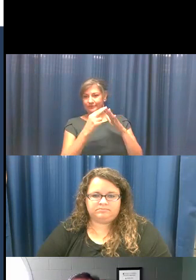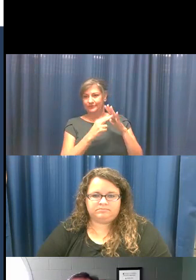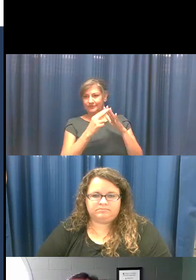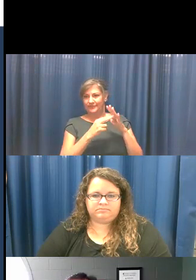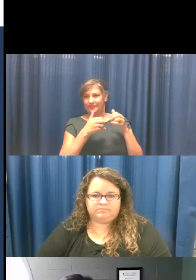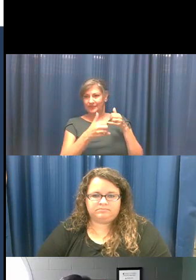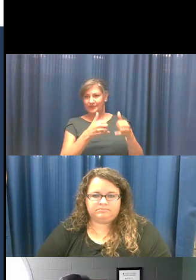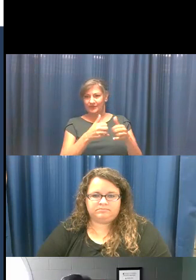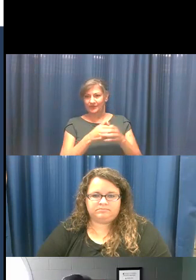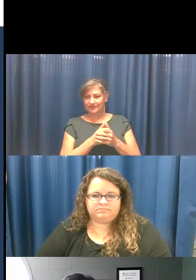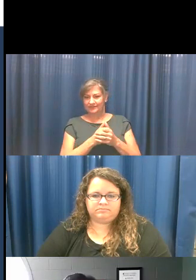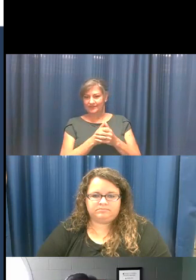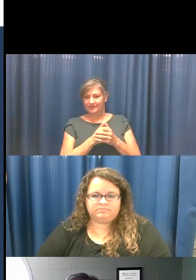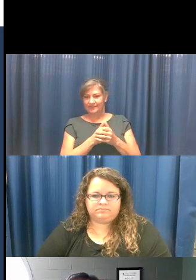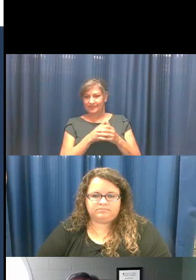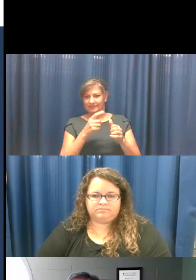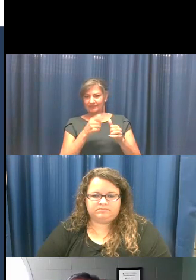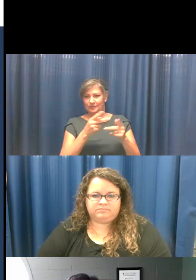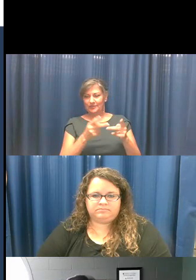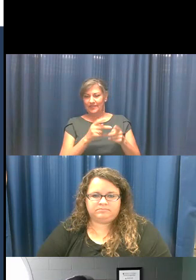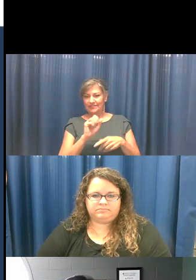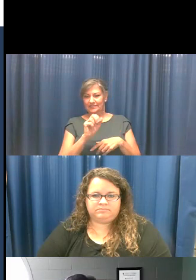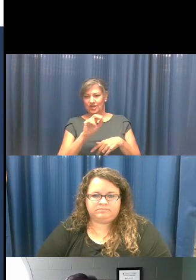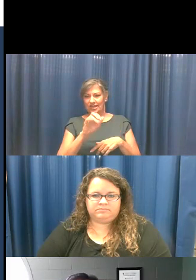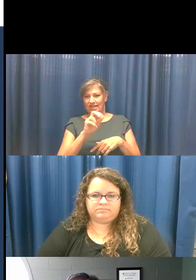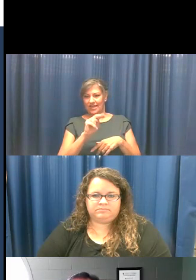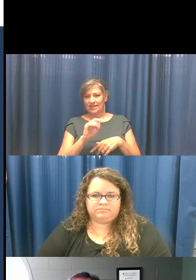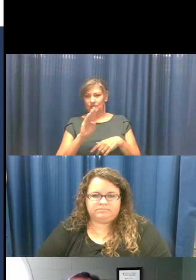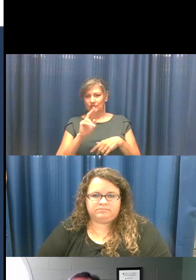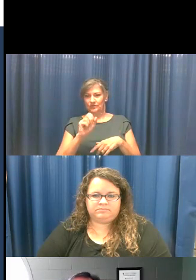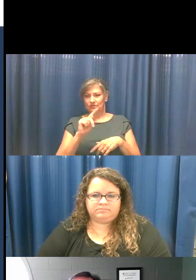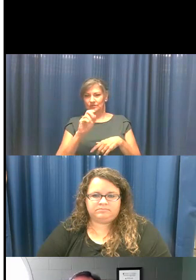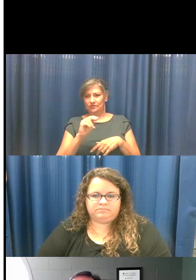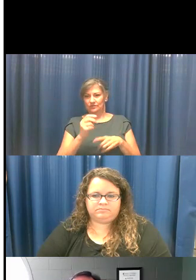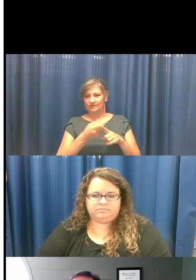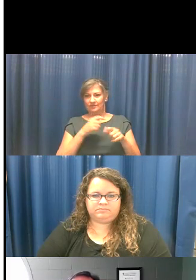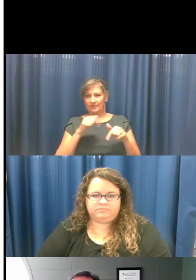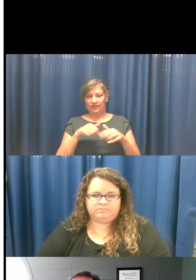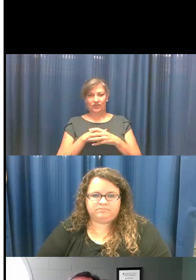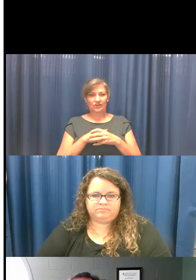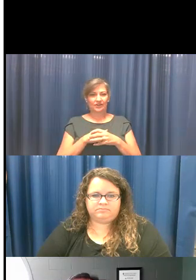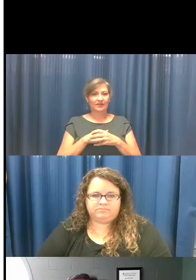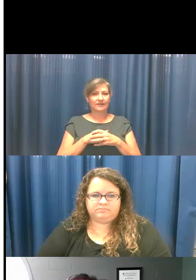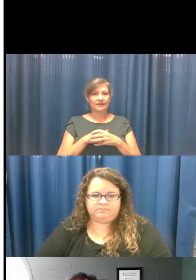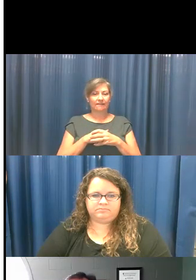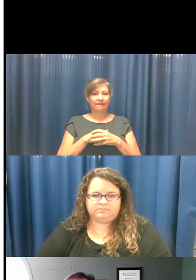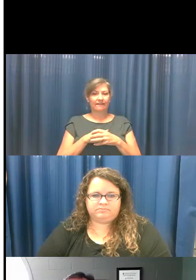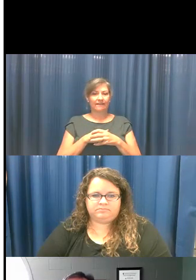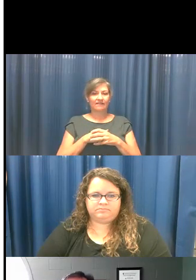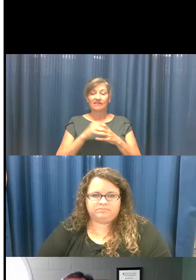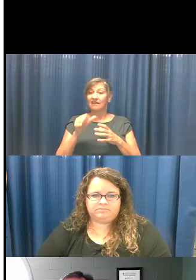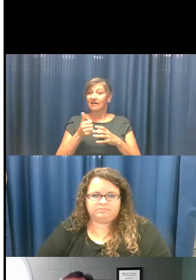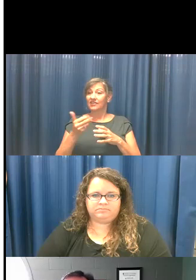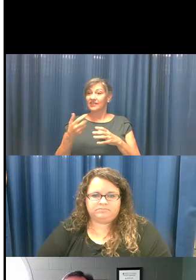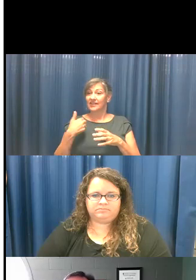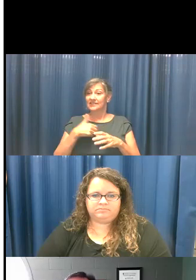to Ariana Bustos from Pikes Peak Community College. And other things we're